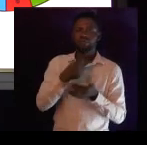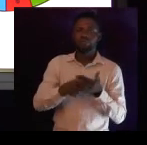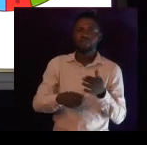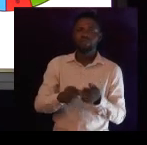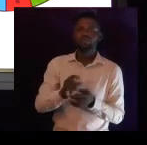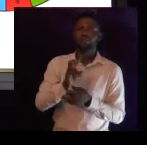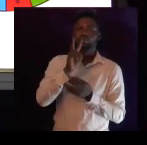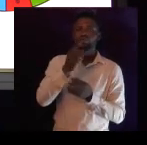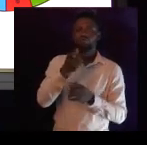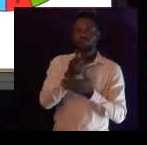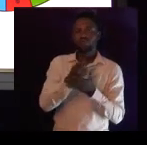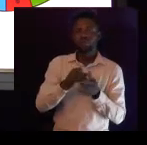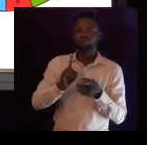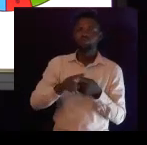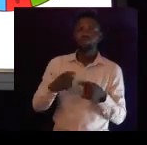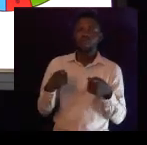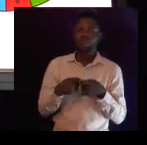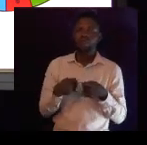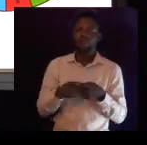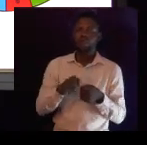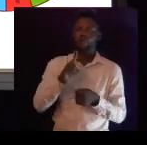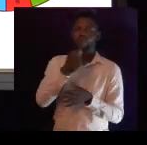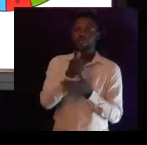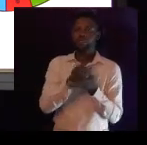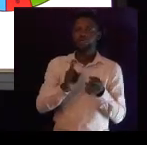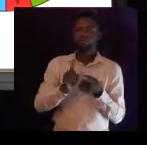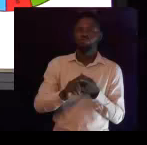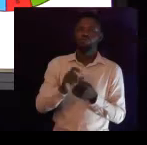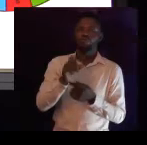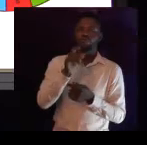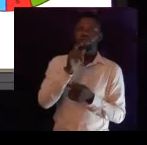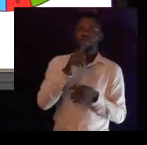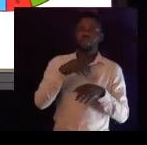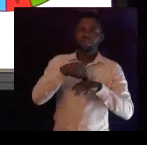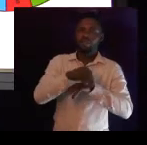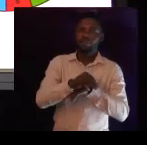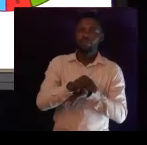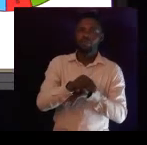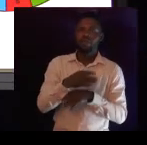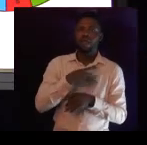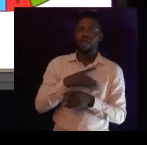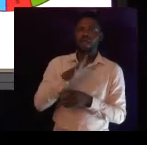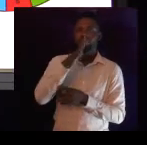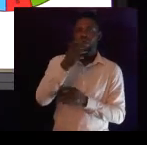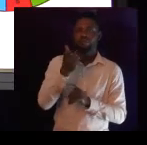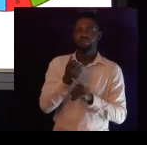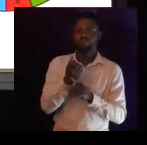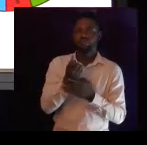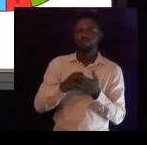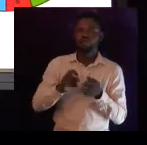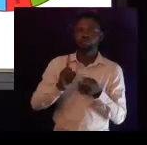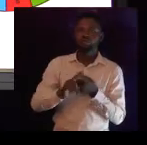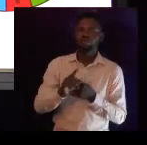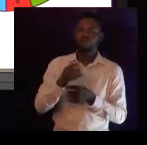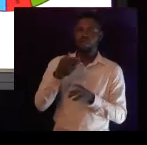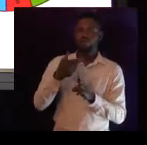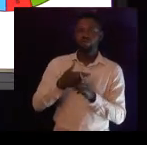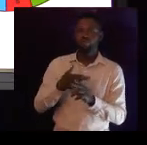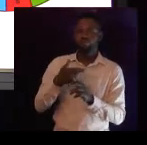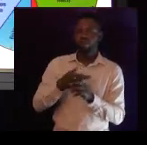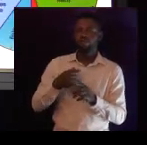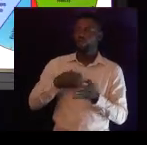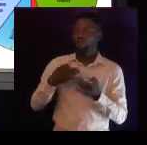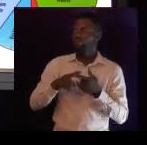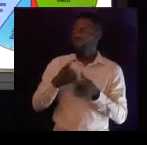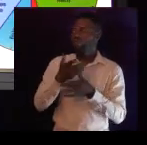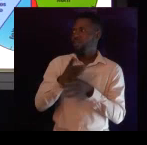to electricity, 1 share to text messages, and 5 shares to rent. And that's exactly what we're going to do. We're going to divide